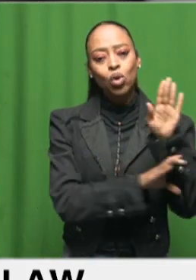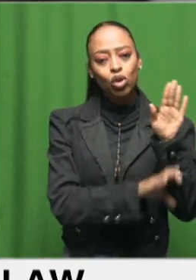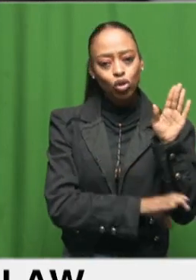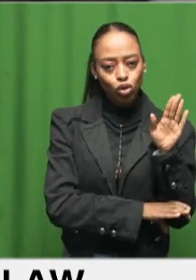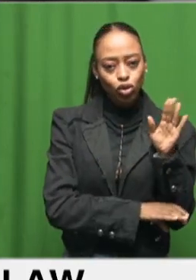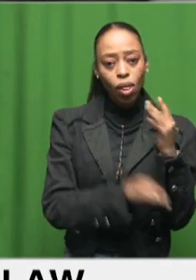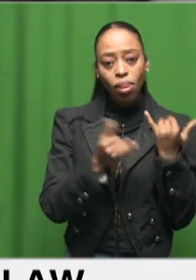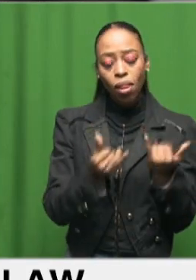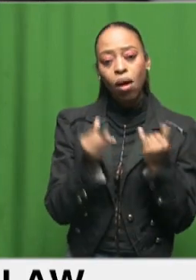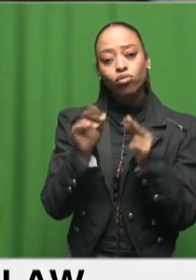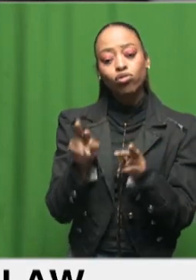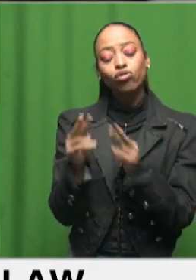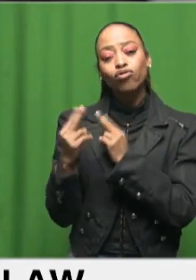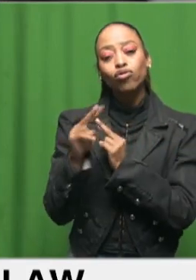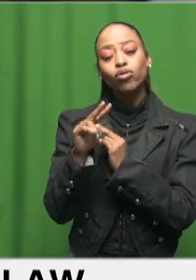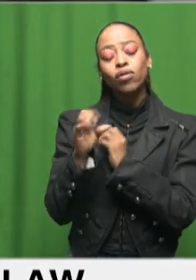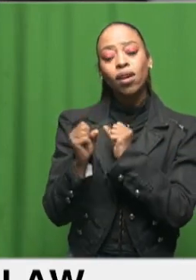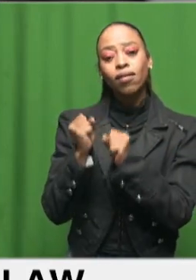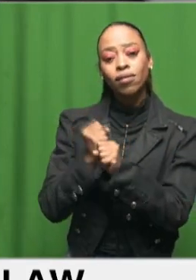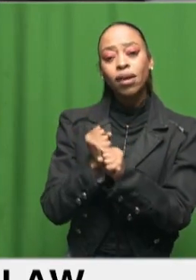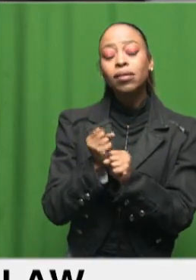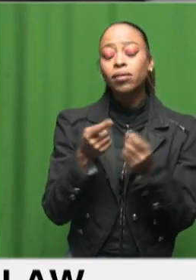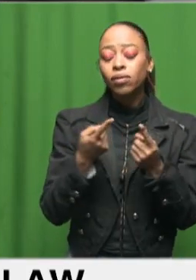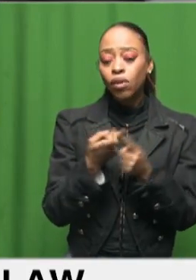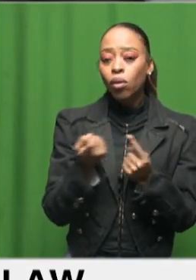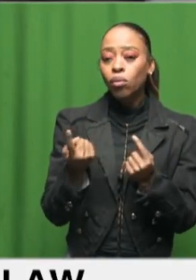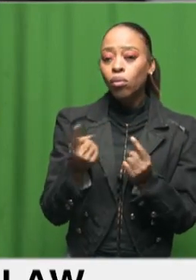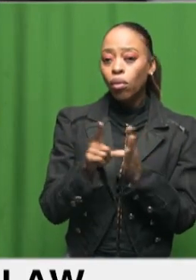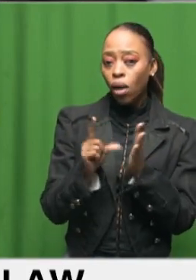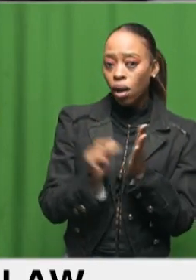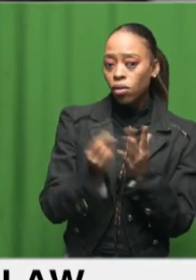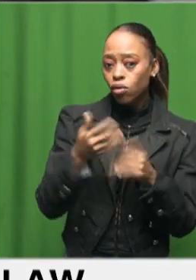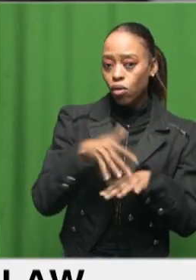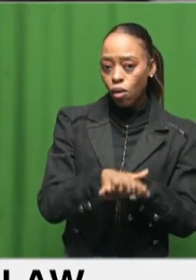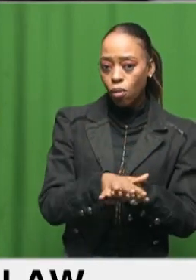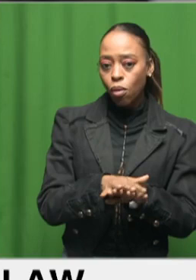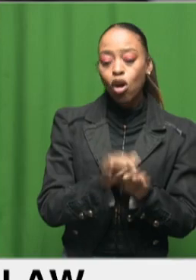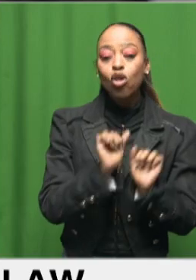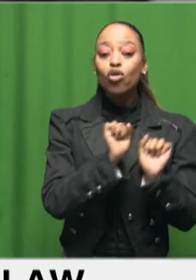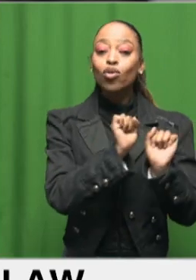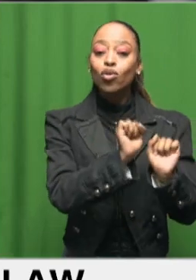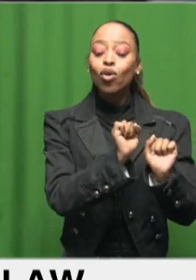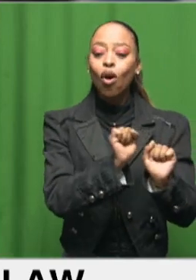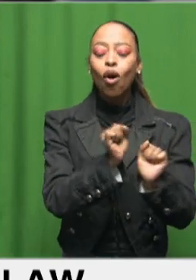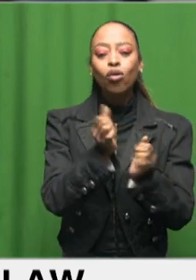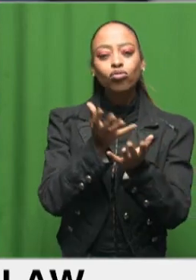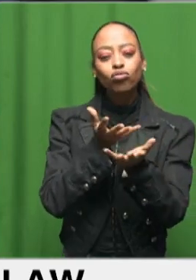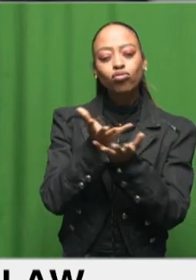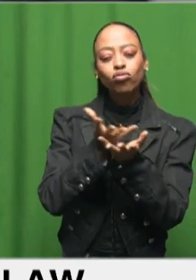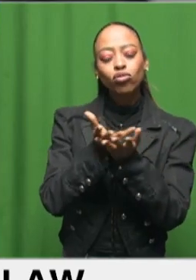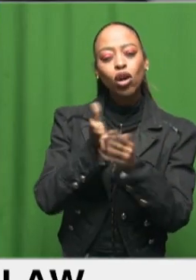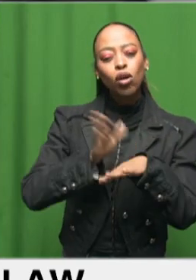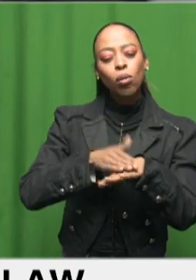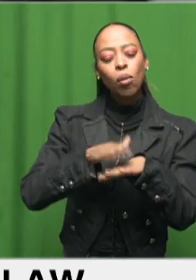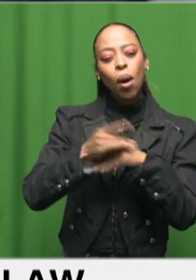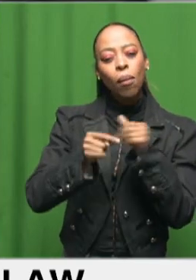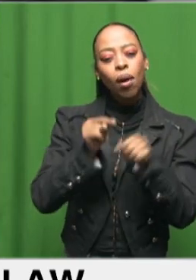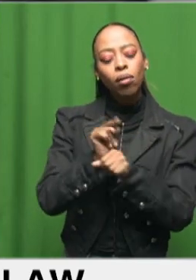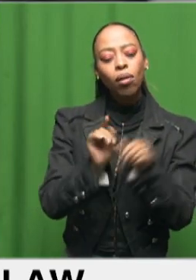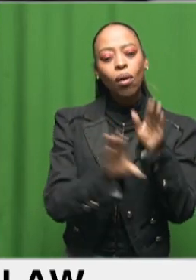on 25 years of its implementation, what would be your overarching conversations around this